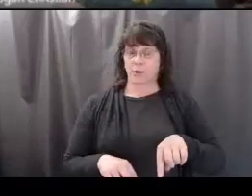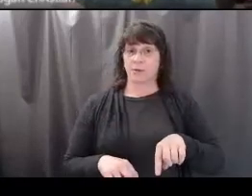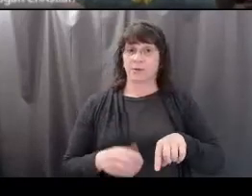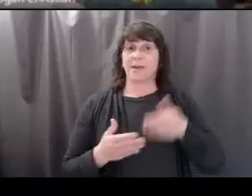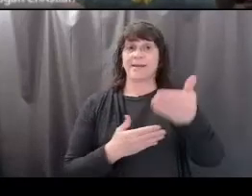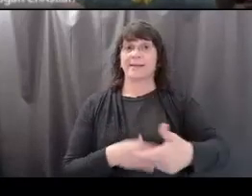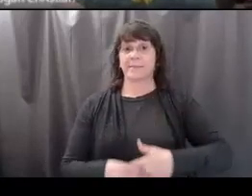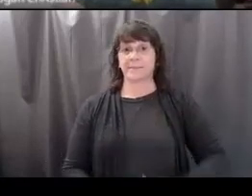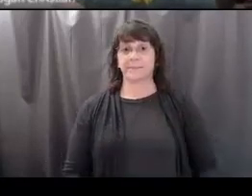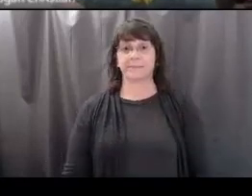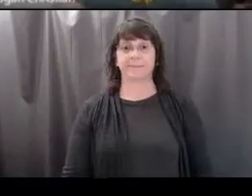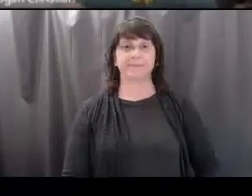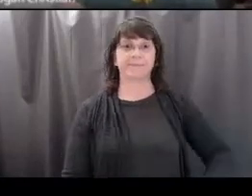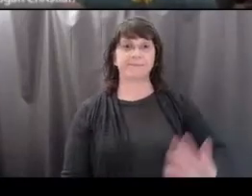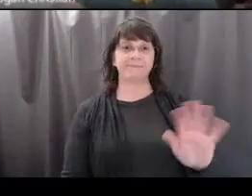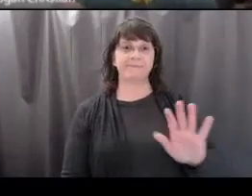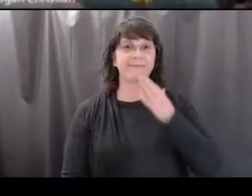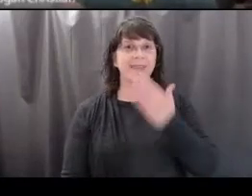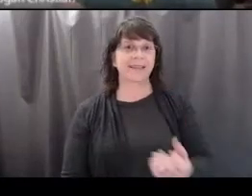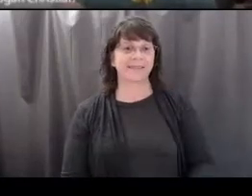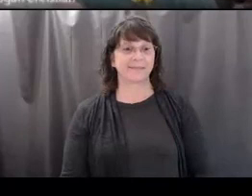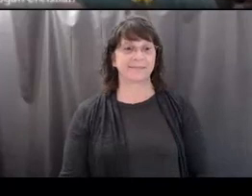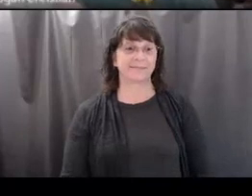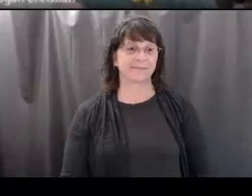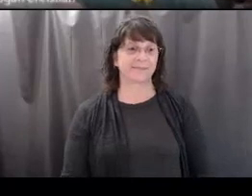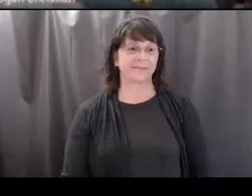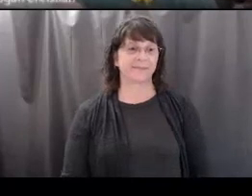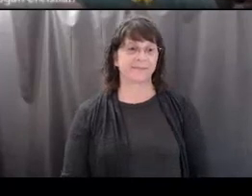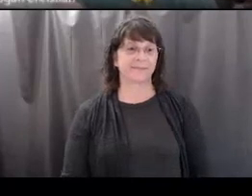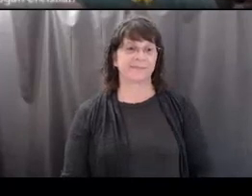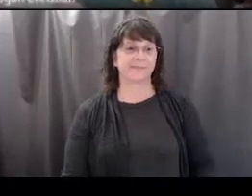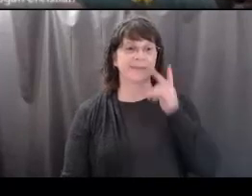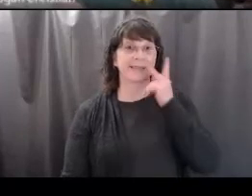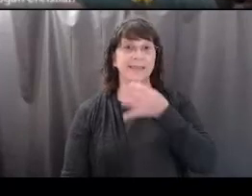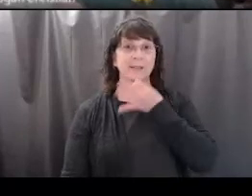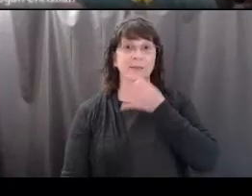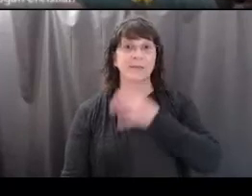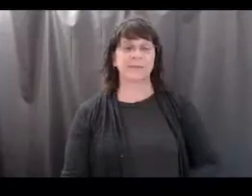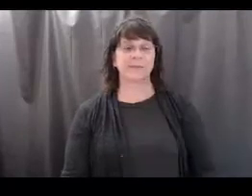next time. All right, thanks everybody, and see you soon.